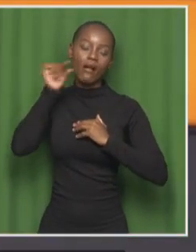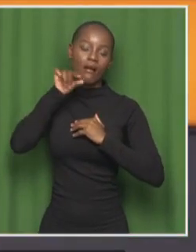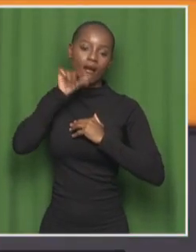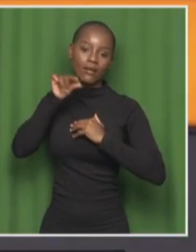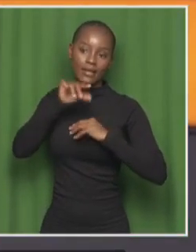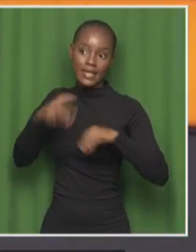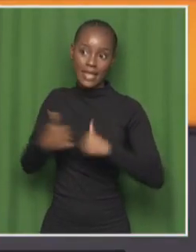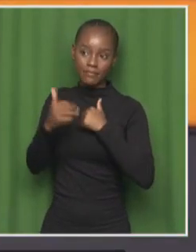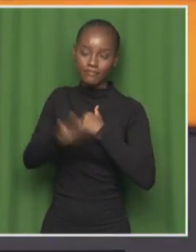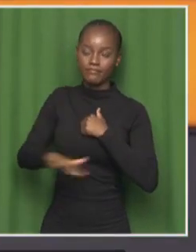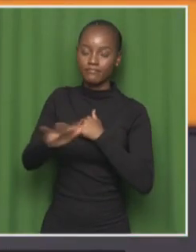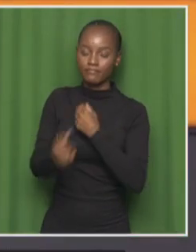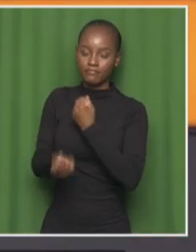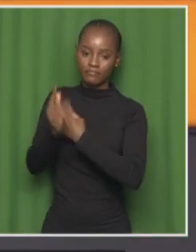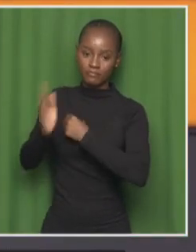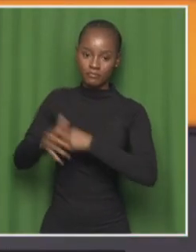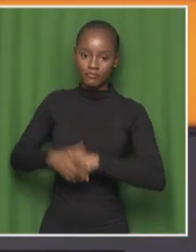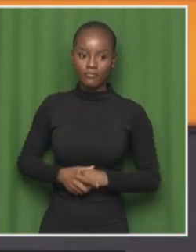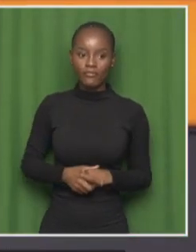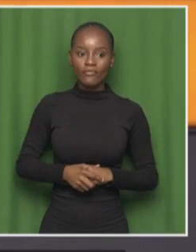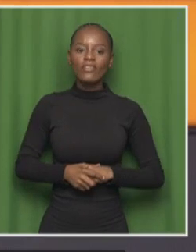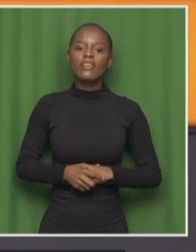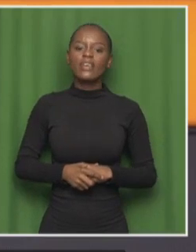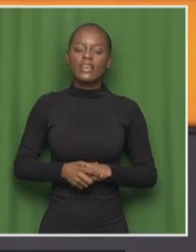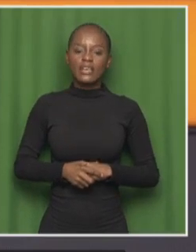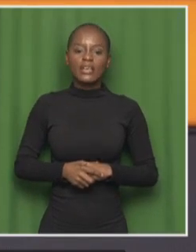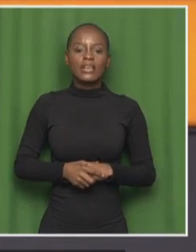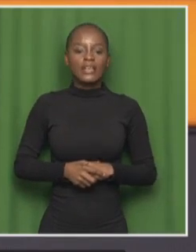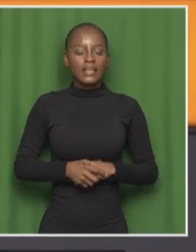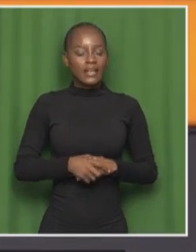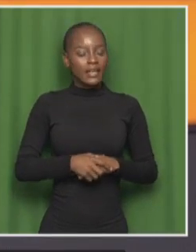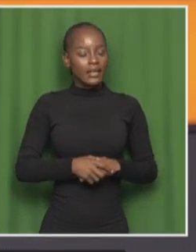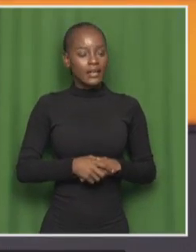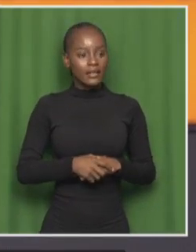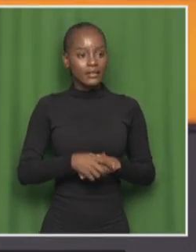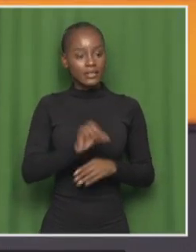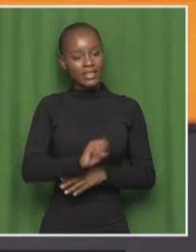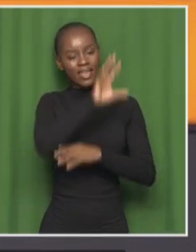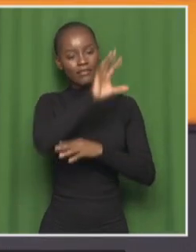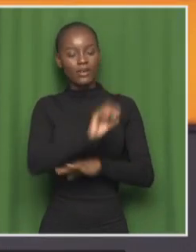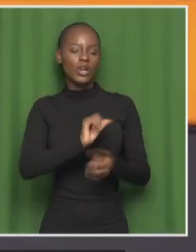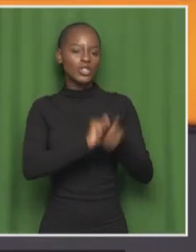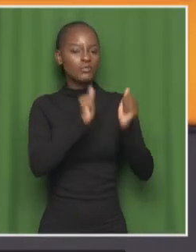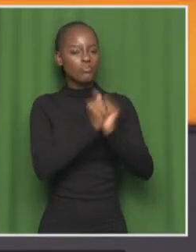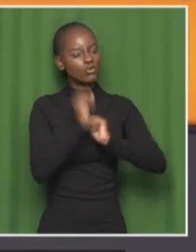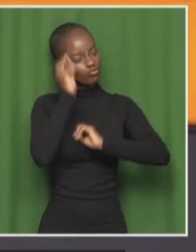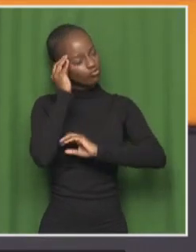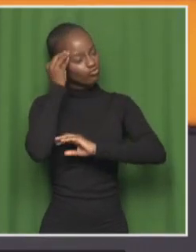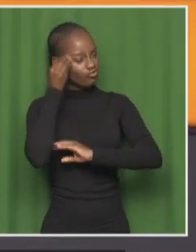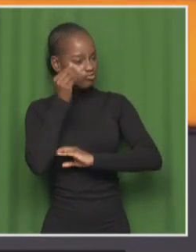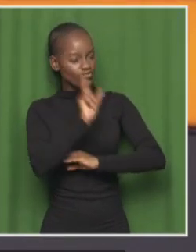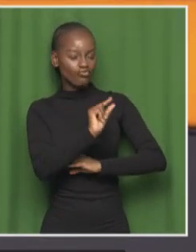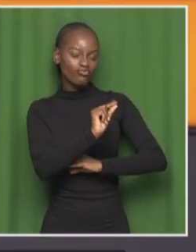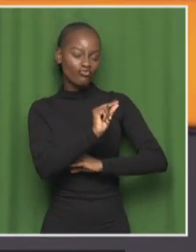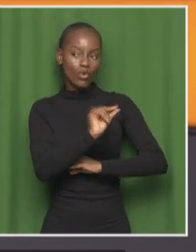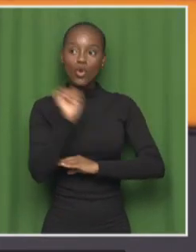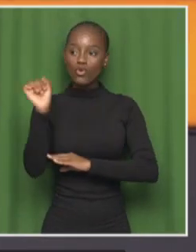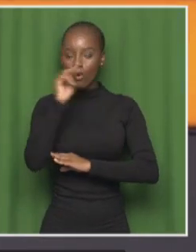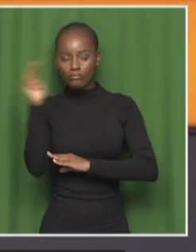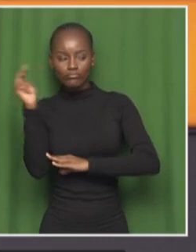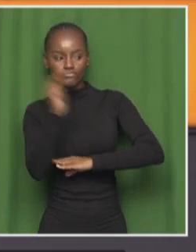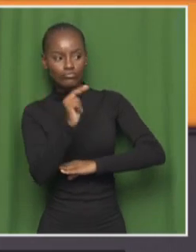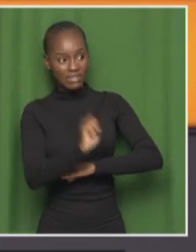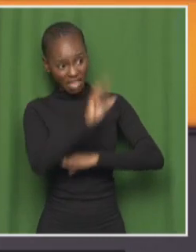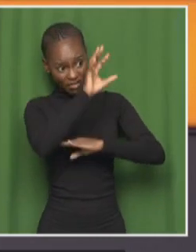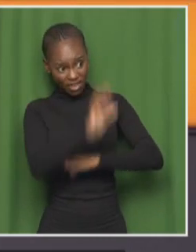talk about the general interest in the sport in South Africa. What's your observation in terms of whether South Africans are